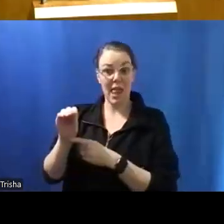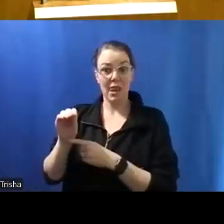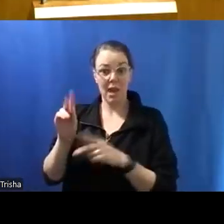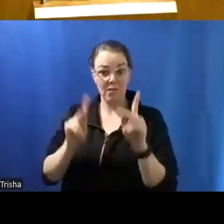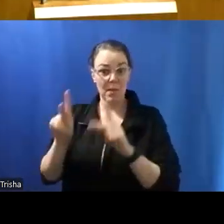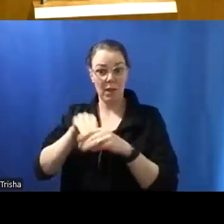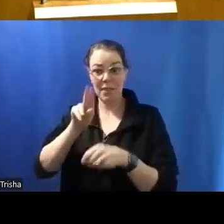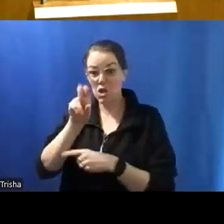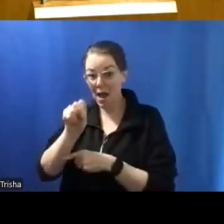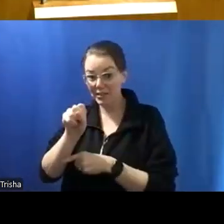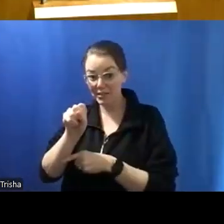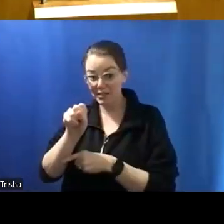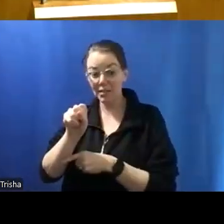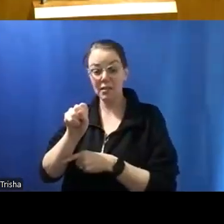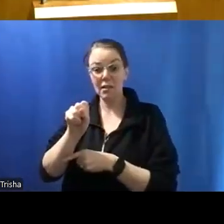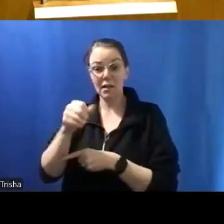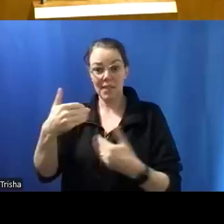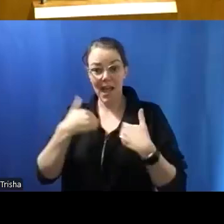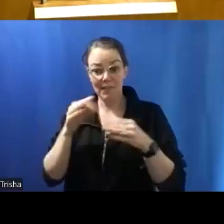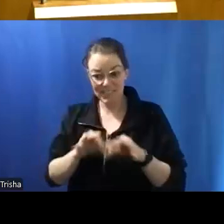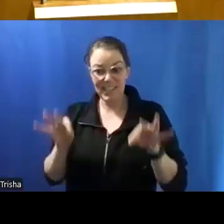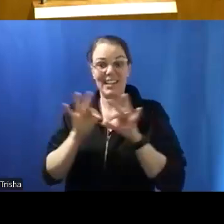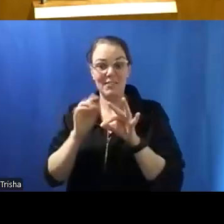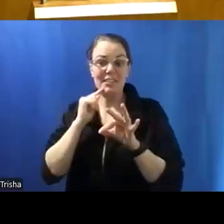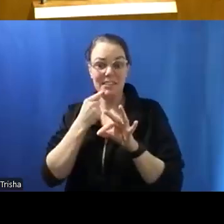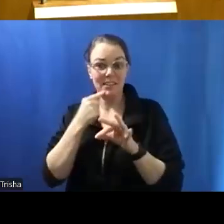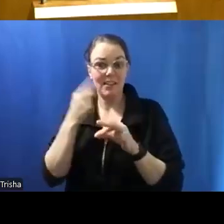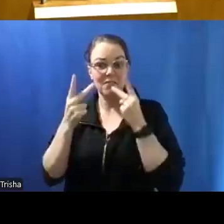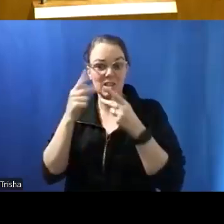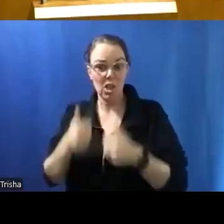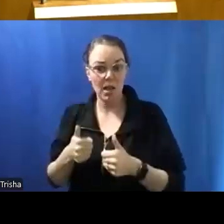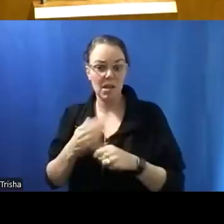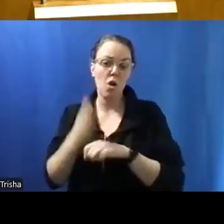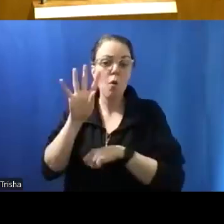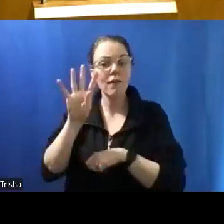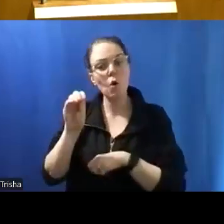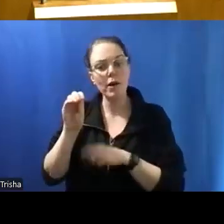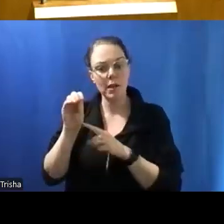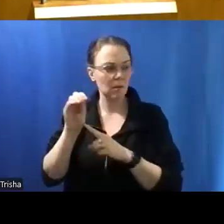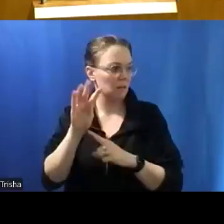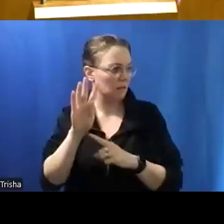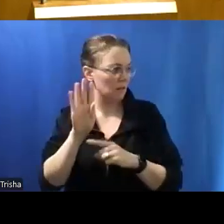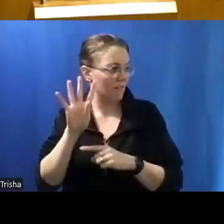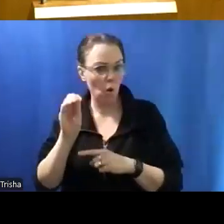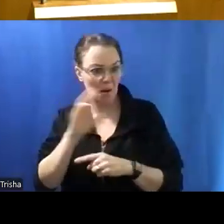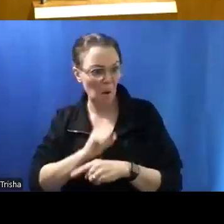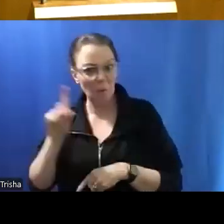United States, who have significant vision loss are over 40. I don't know if that qualifies as old, but there are plenty of people